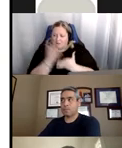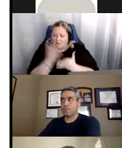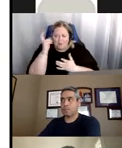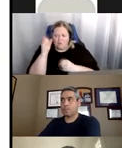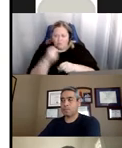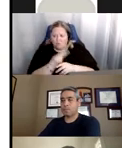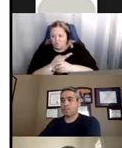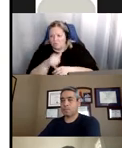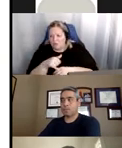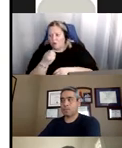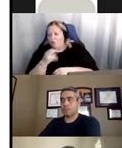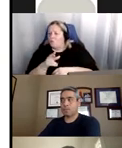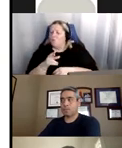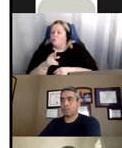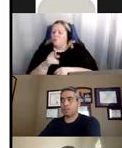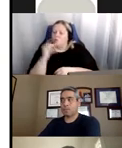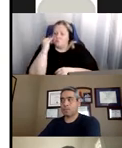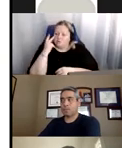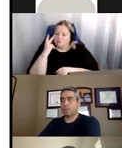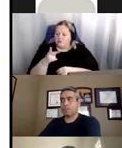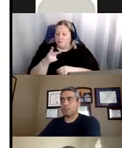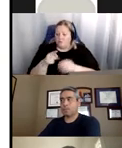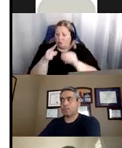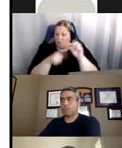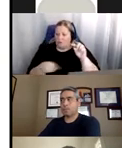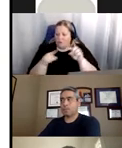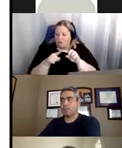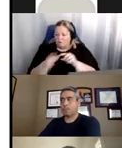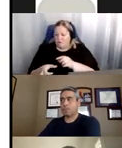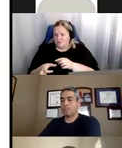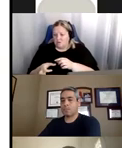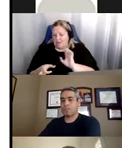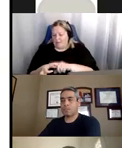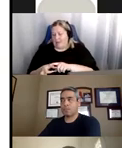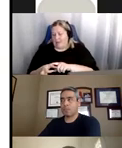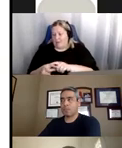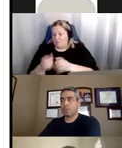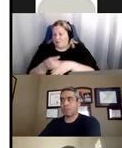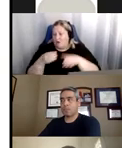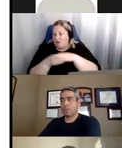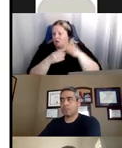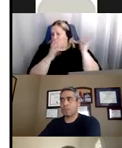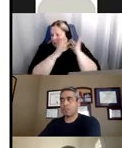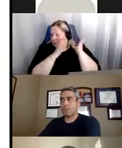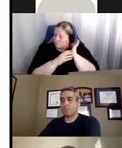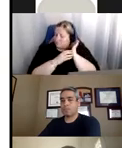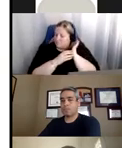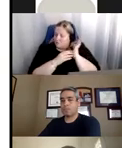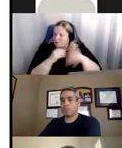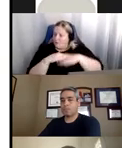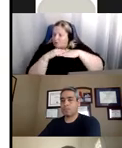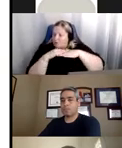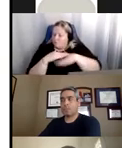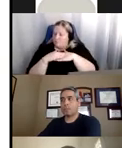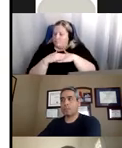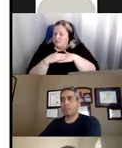use. Or you can also see that there is a round object, and this round object can be placed underneath your pillow or underneath your mattress.